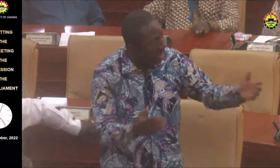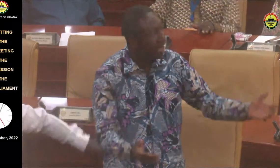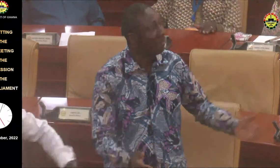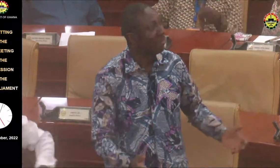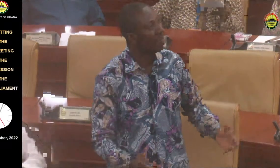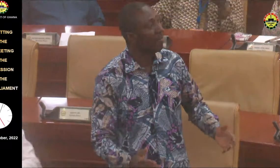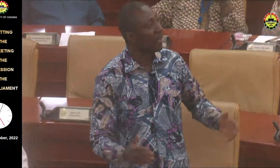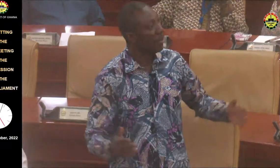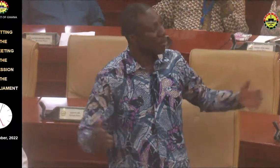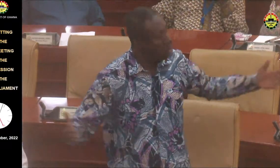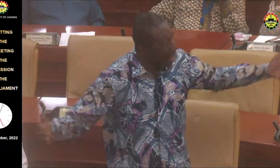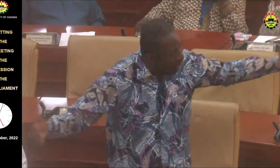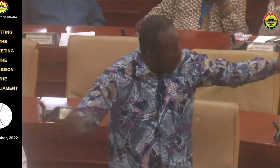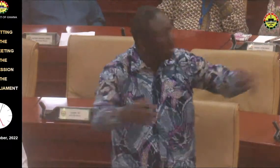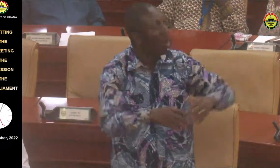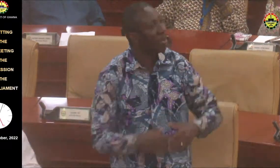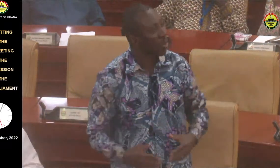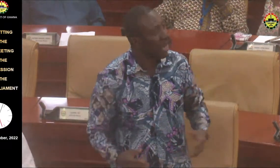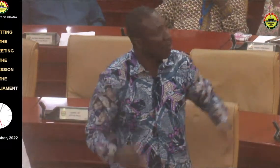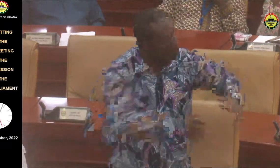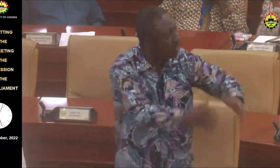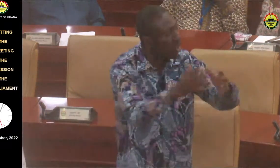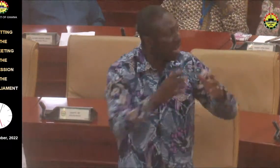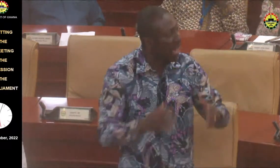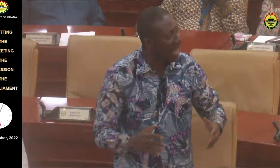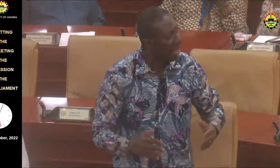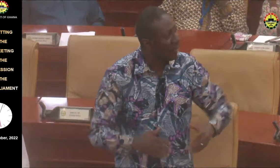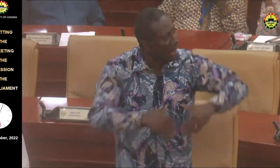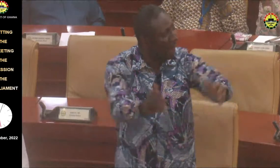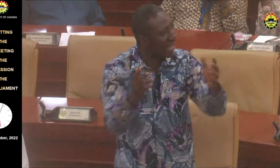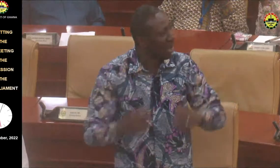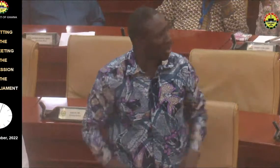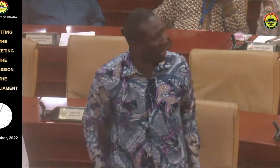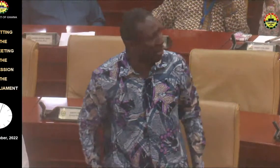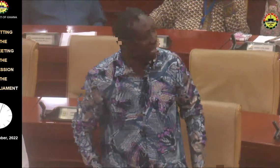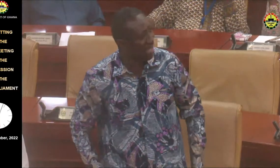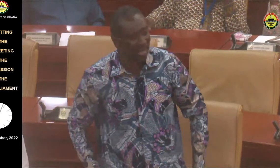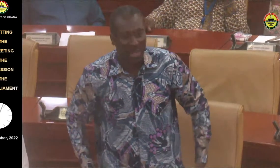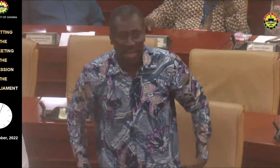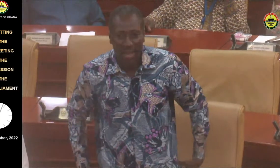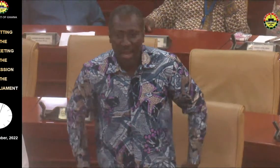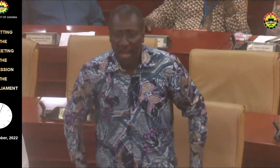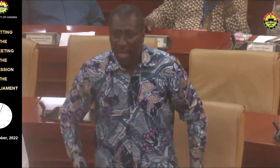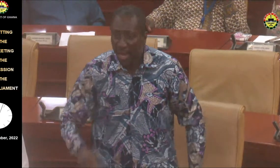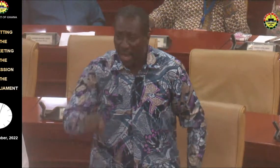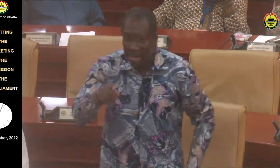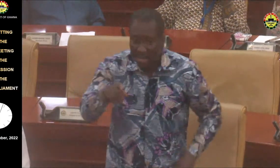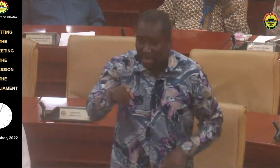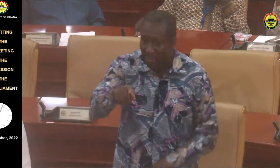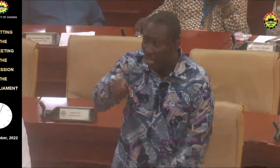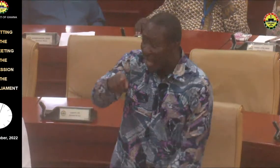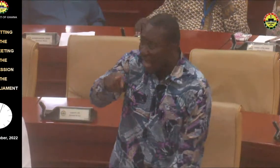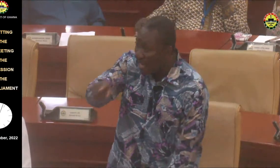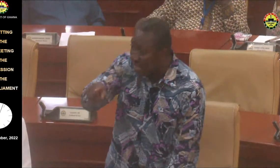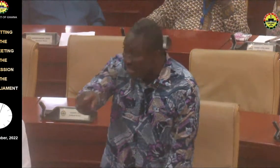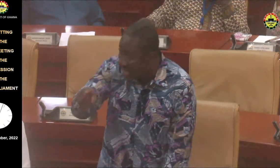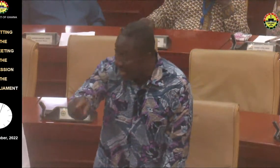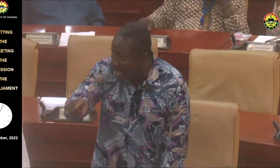encouraged them to get on board so that we work together for the betterment of democracy. And the